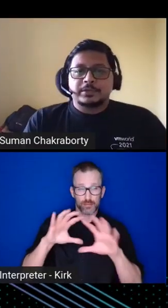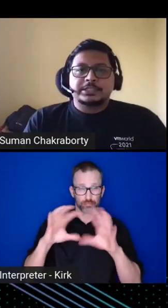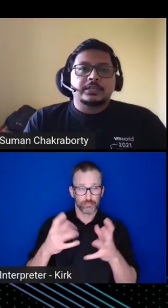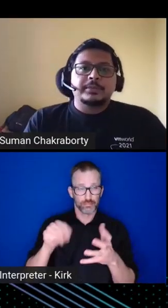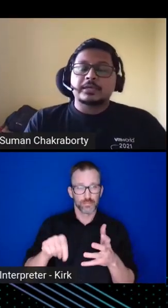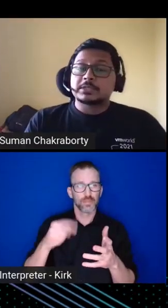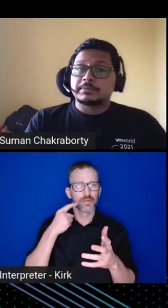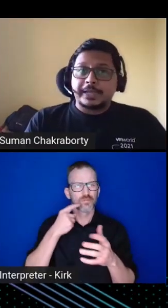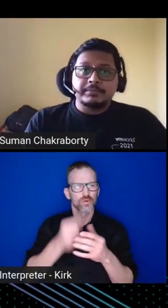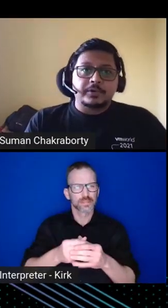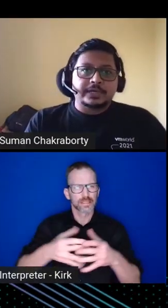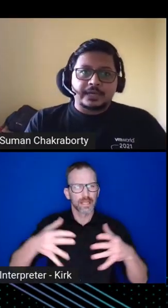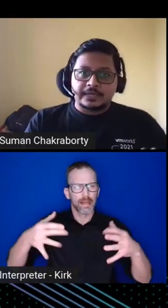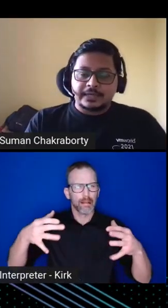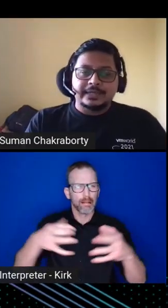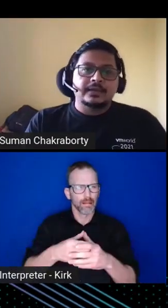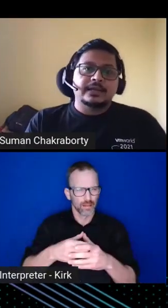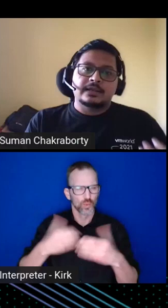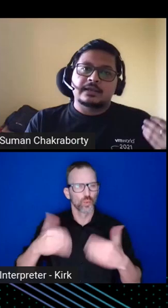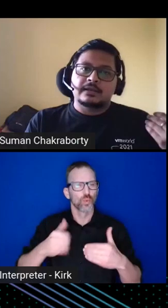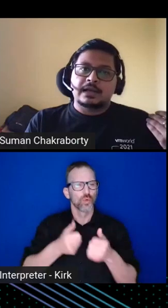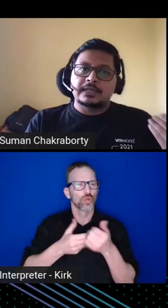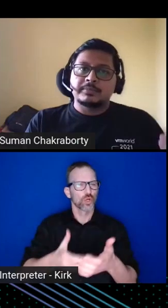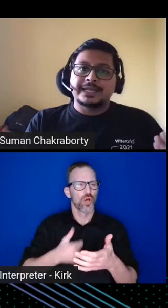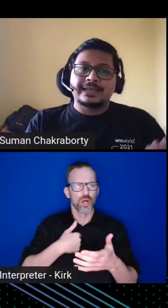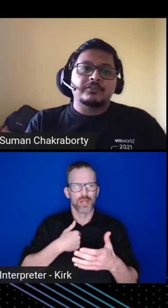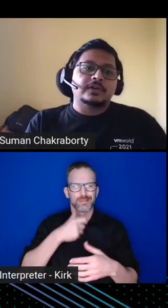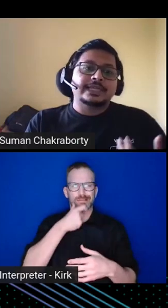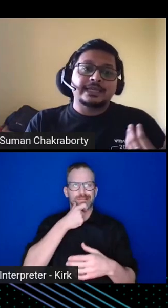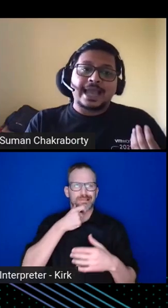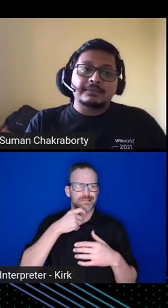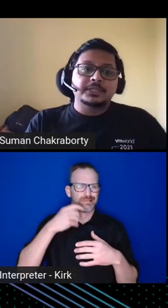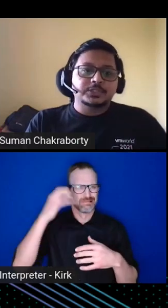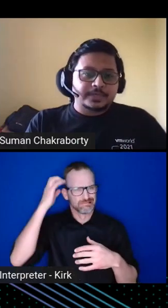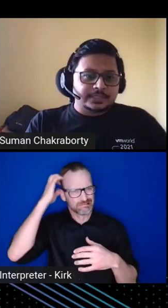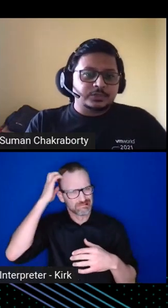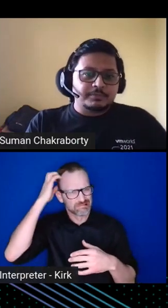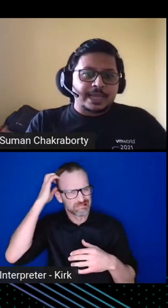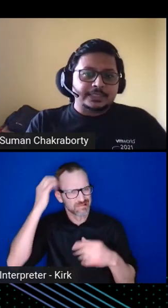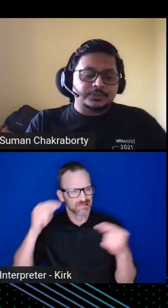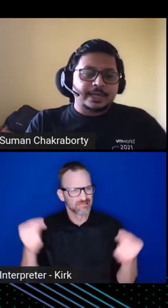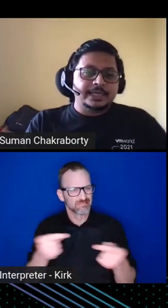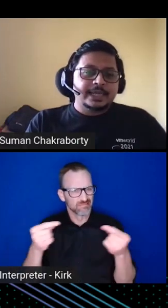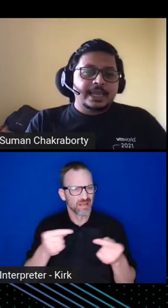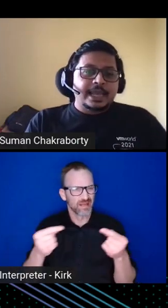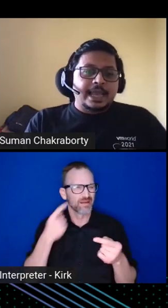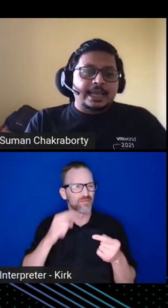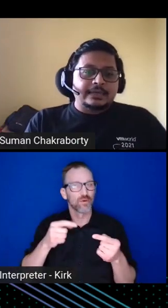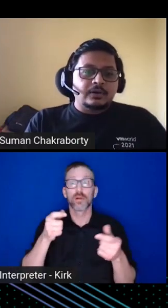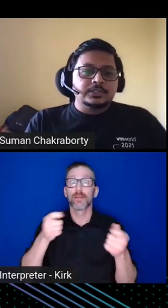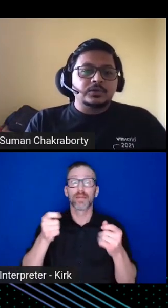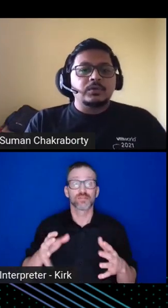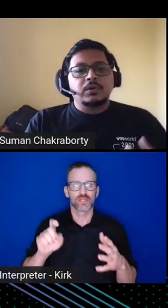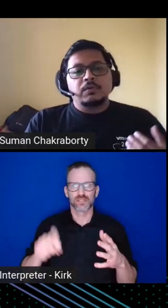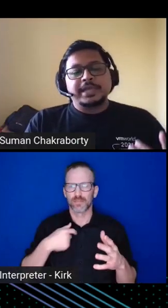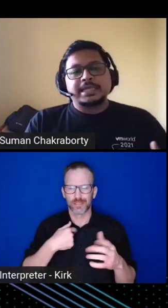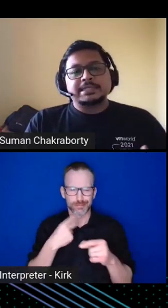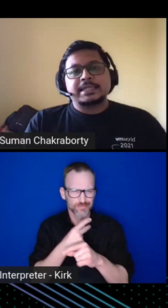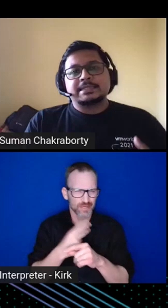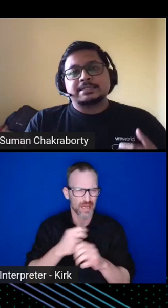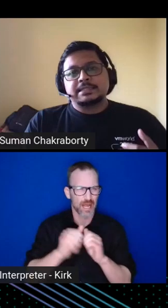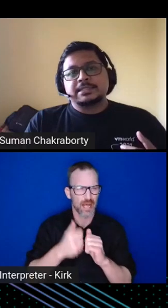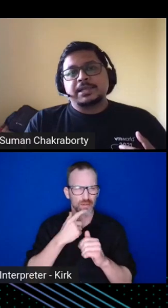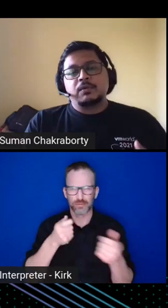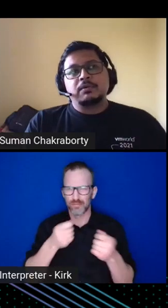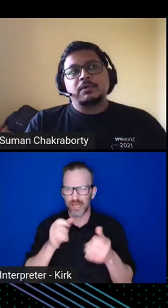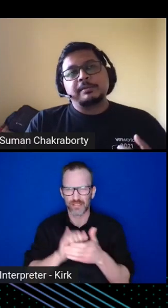up traditionally becomes a pain point, and ultimately for the administrators to manage, right? And also, we can see